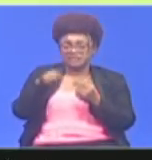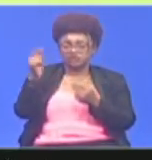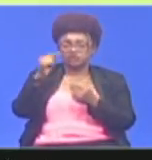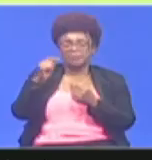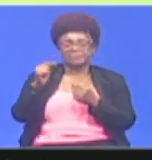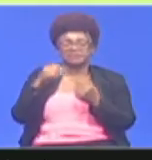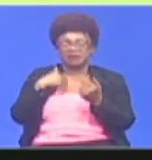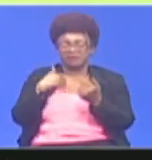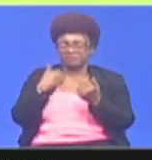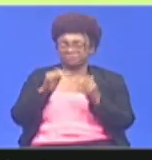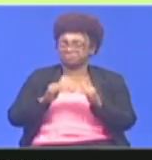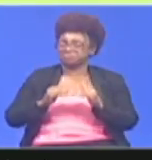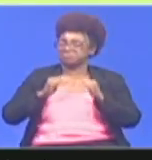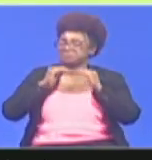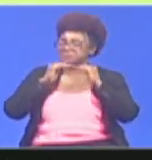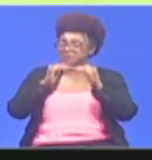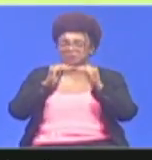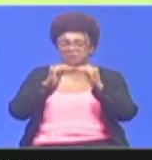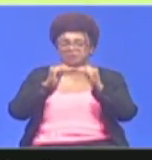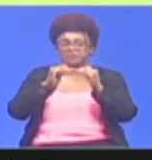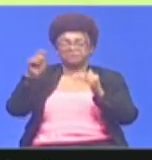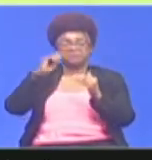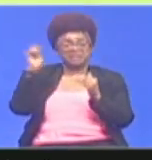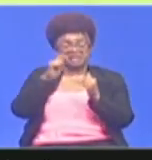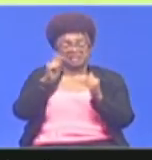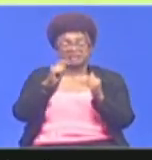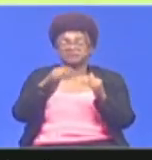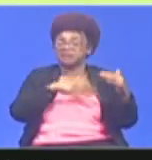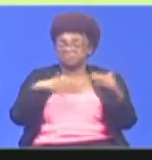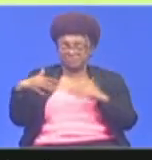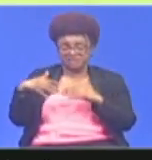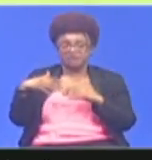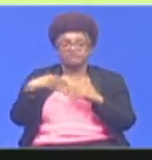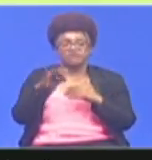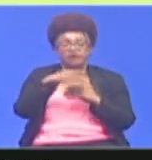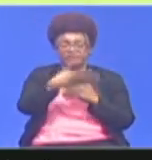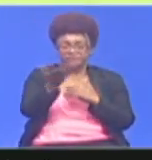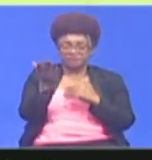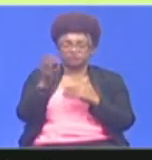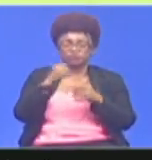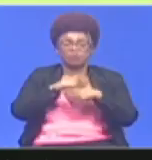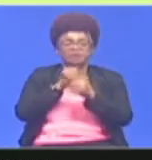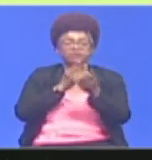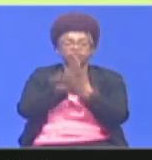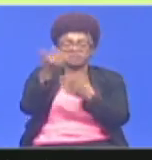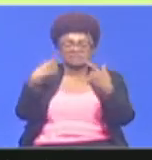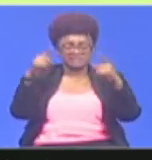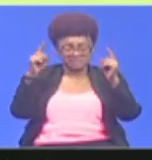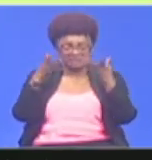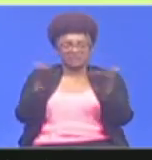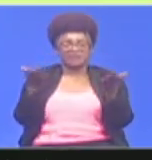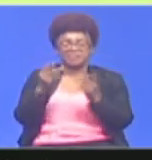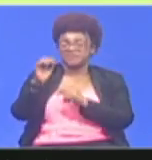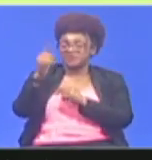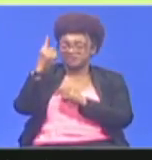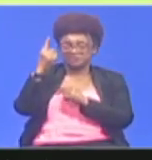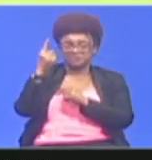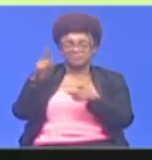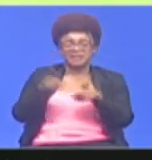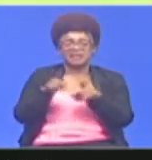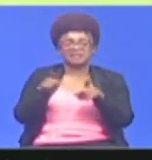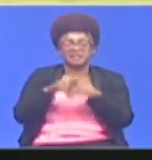up a notch. It is now up to the new Kenya Sevens coach, Paul Finney, to ensure that he gets success in his first outing as a